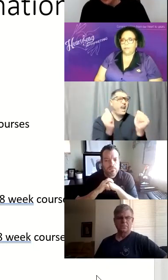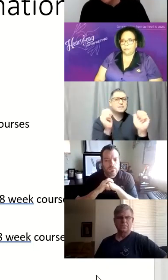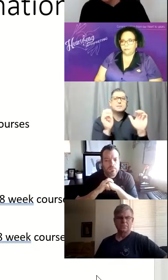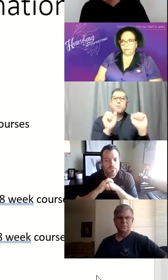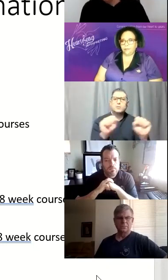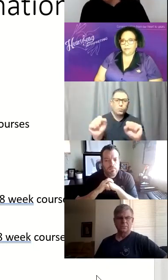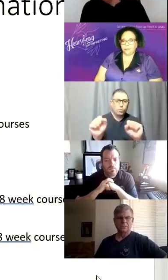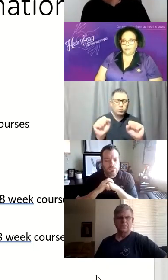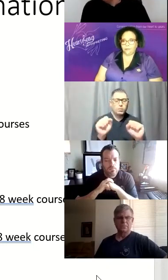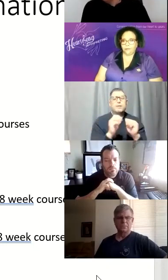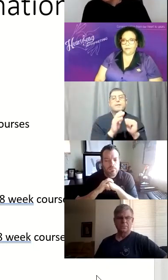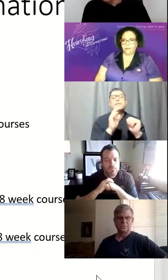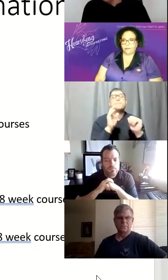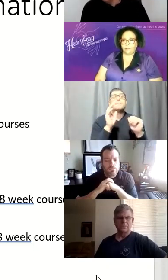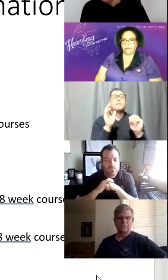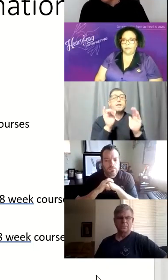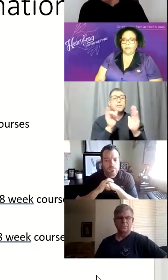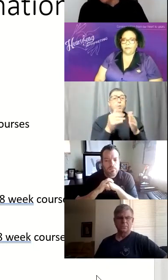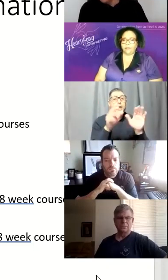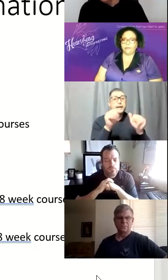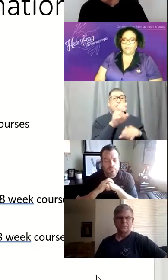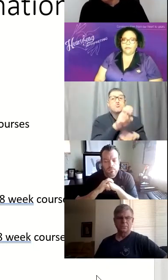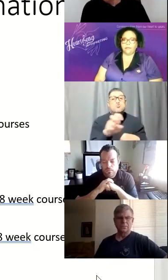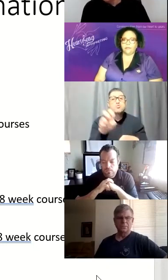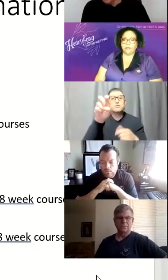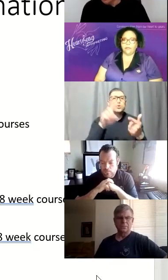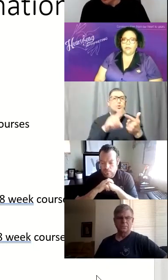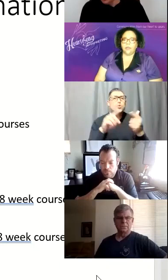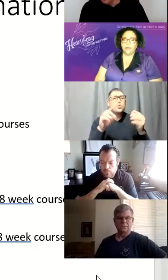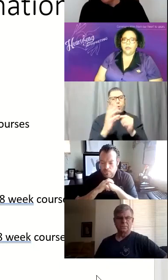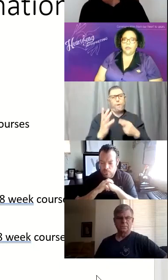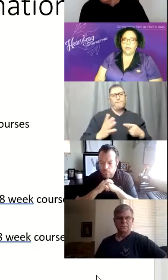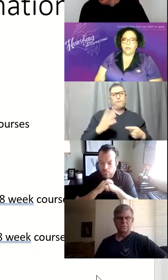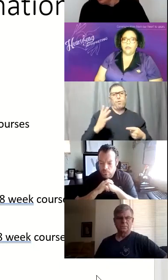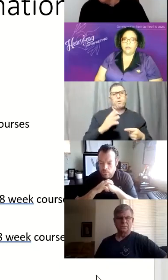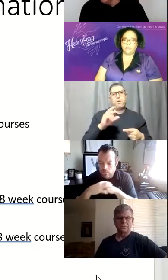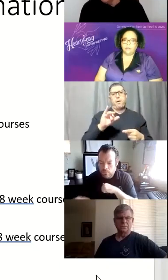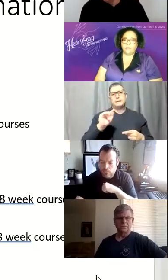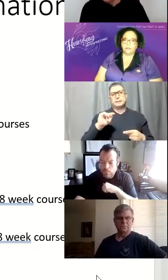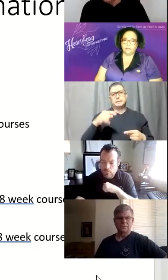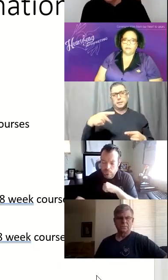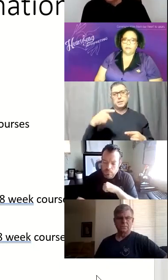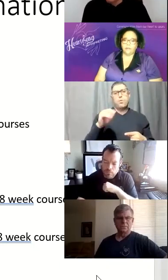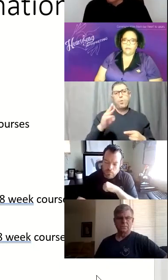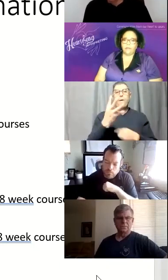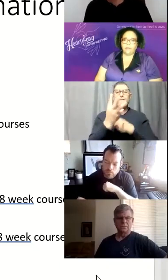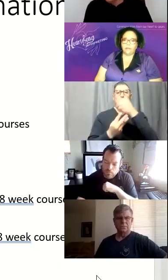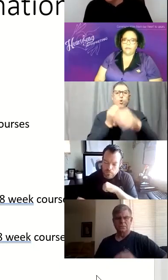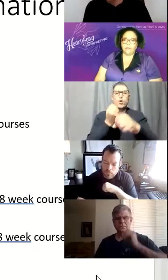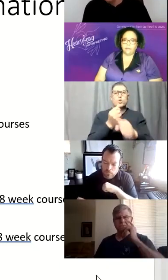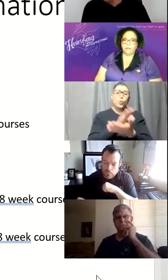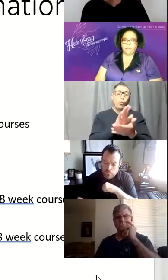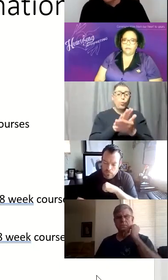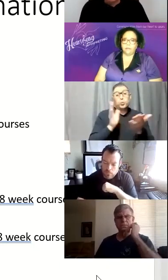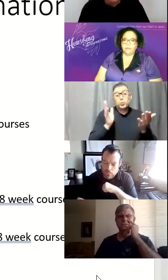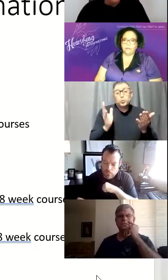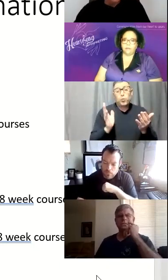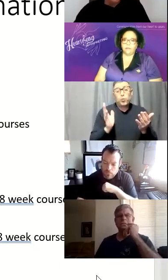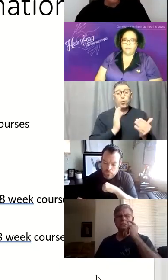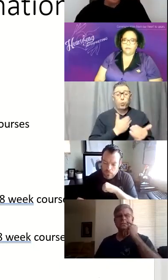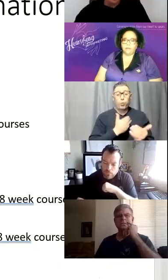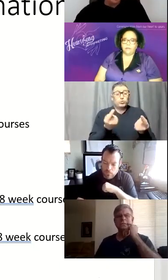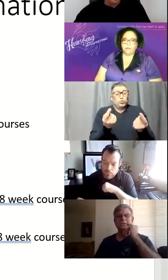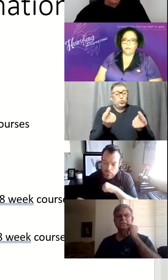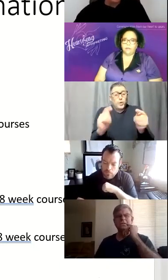possible so that they may transfer on to a formal interpreter training program or a 4-year school. So we are trying to